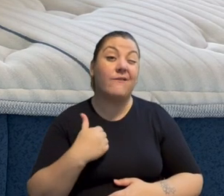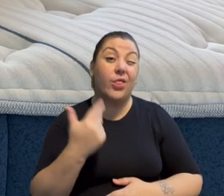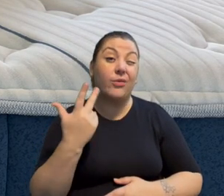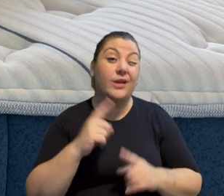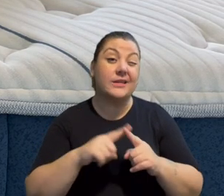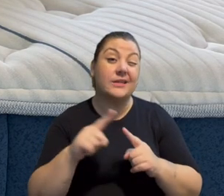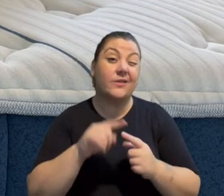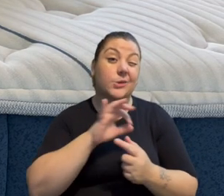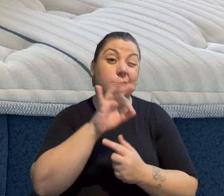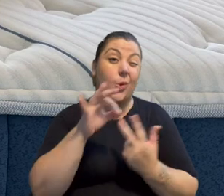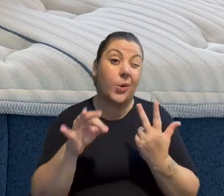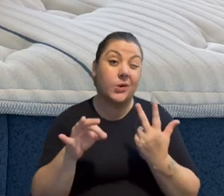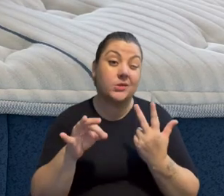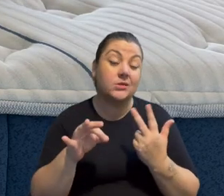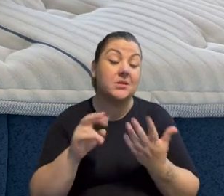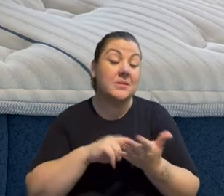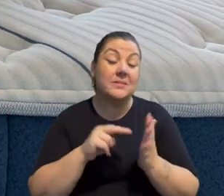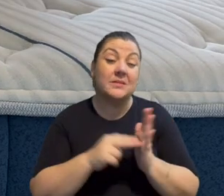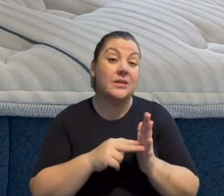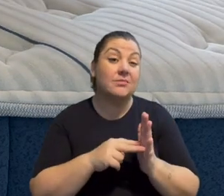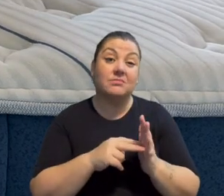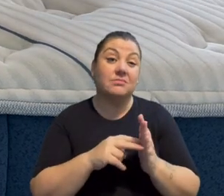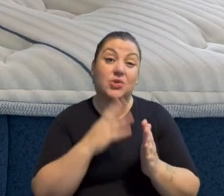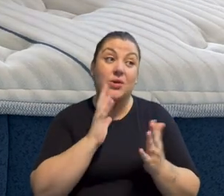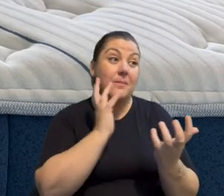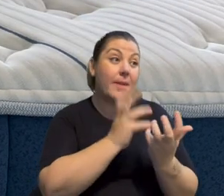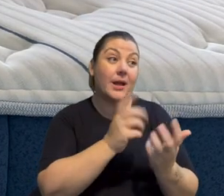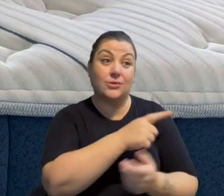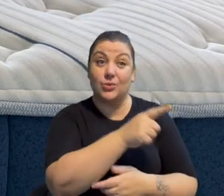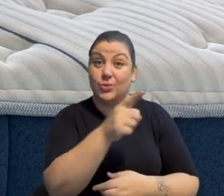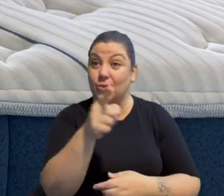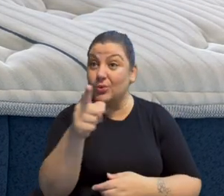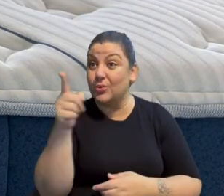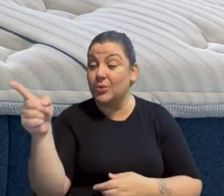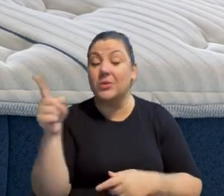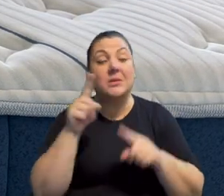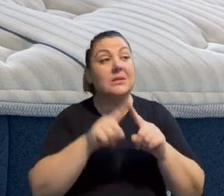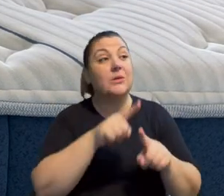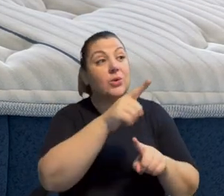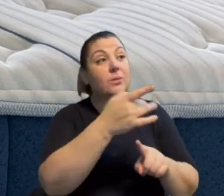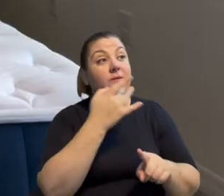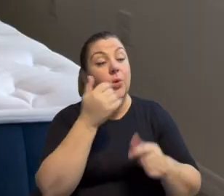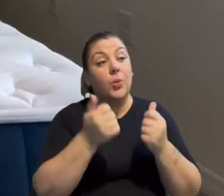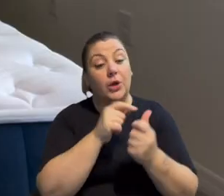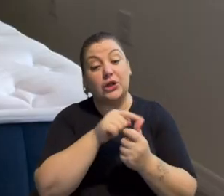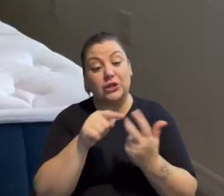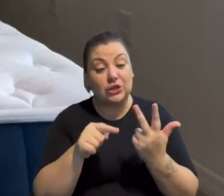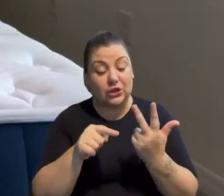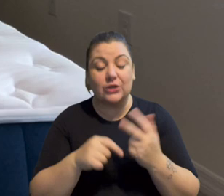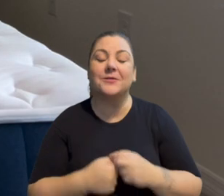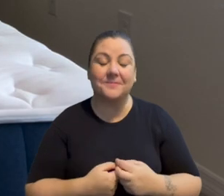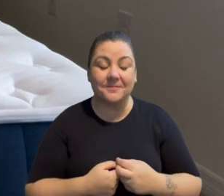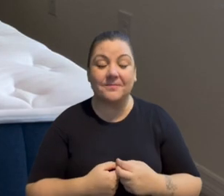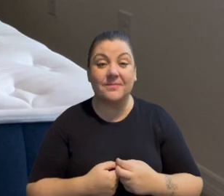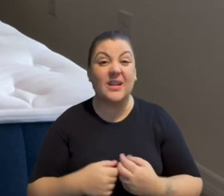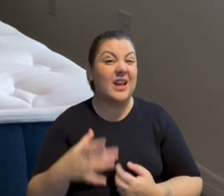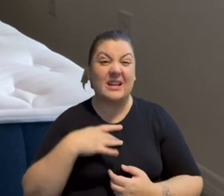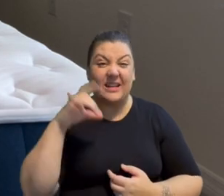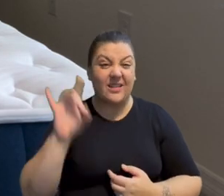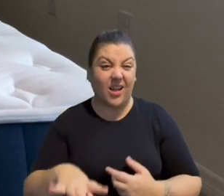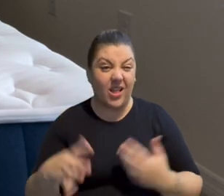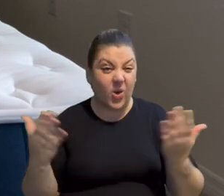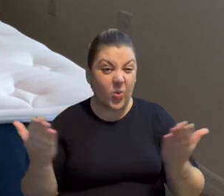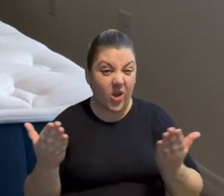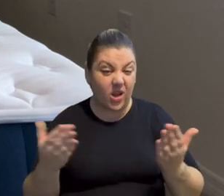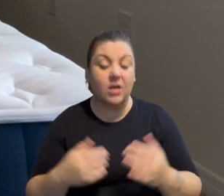really, this mattress could be for every type of sleeper, depending on which firmness level you choose. Things that we didn't love about the